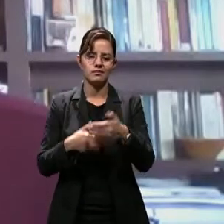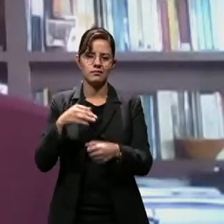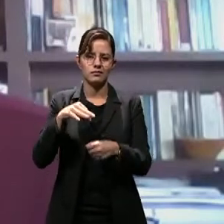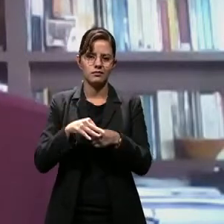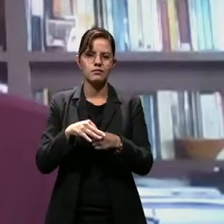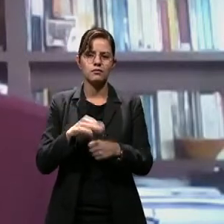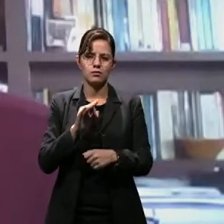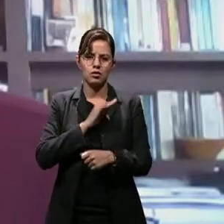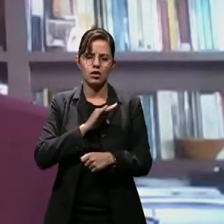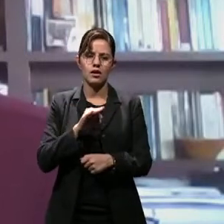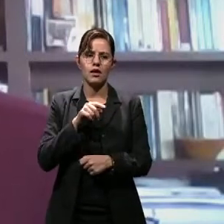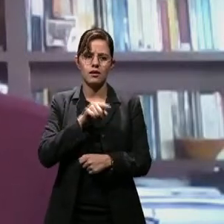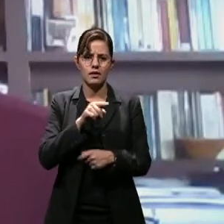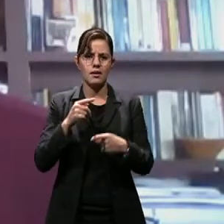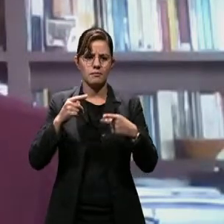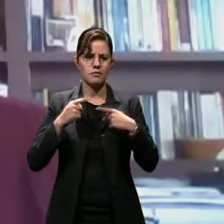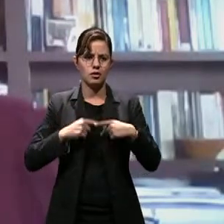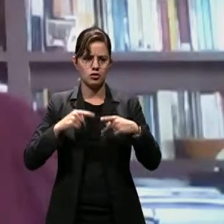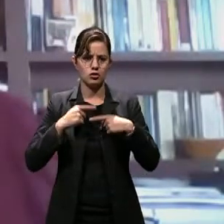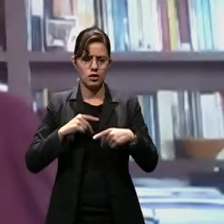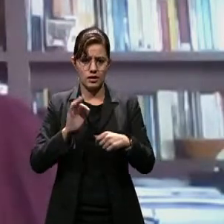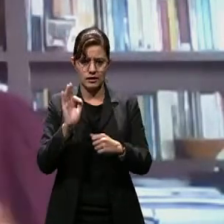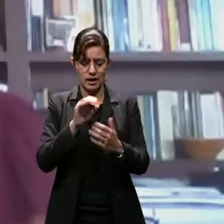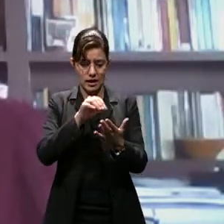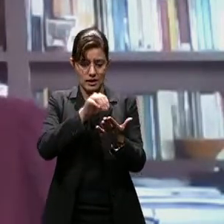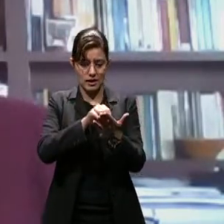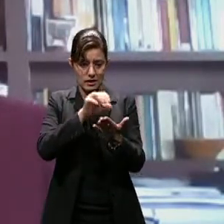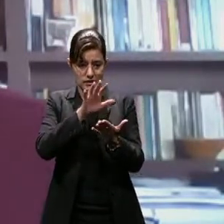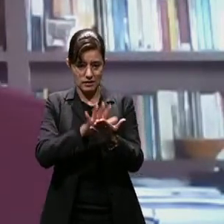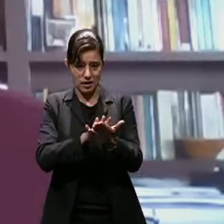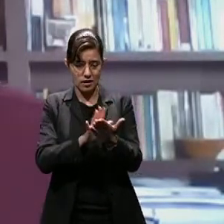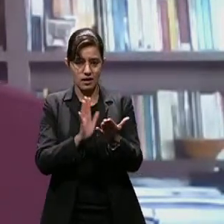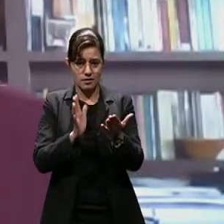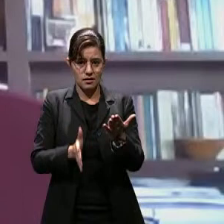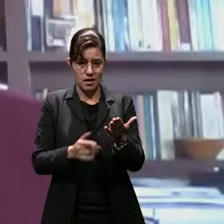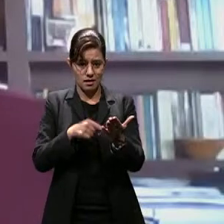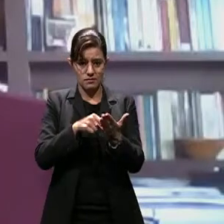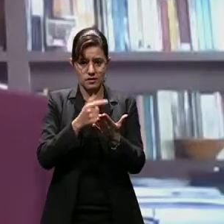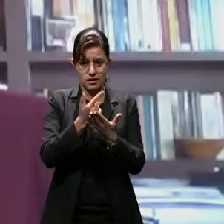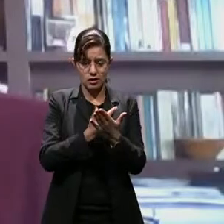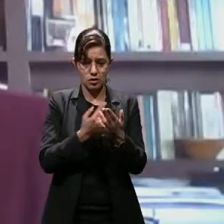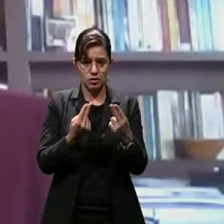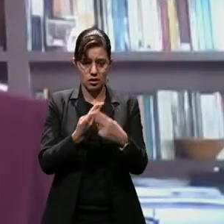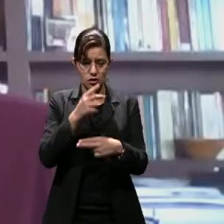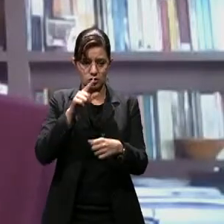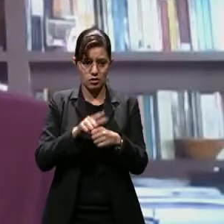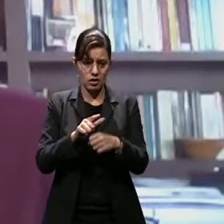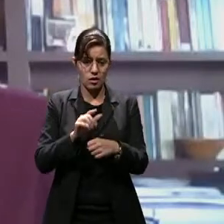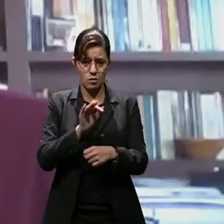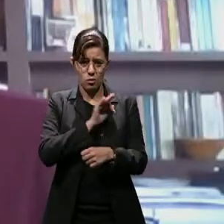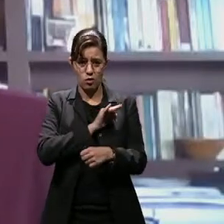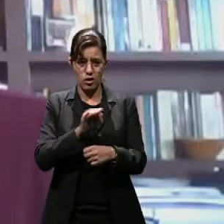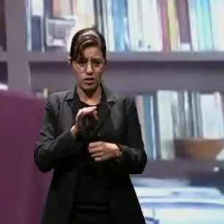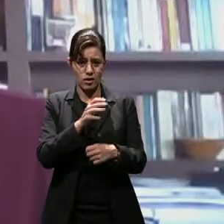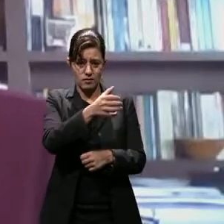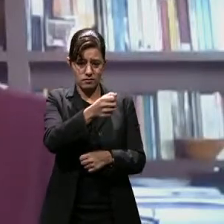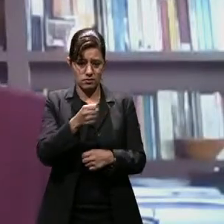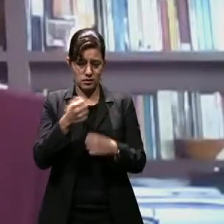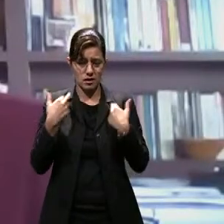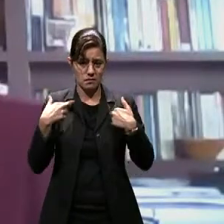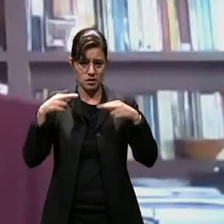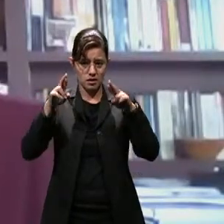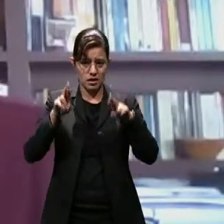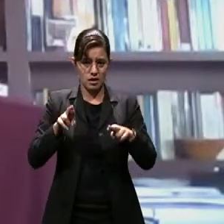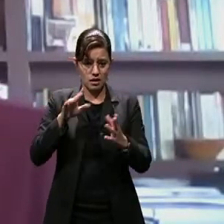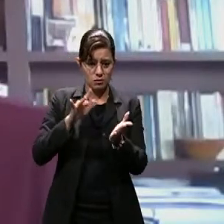Mainly, they need to exert the right to be voted in that national registration. In